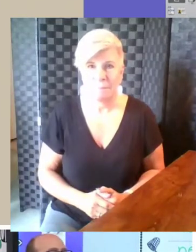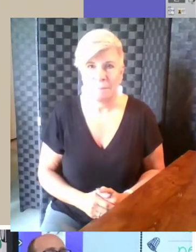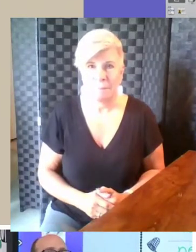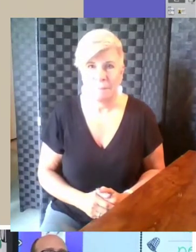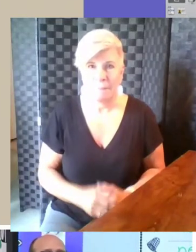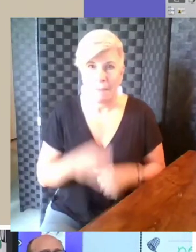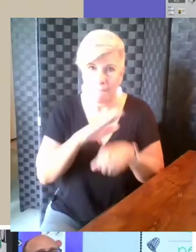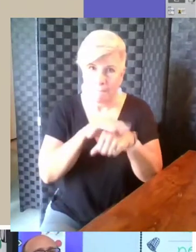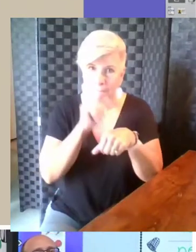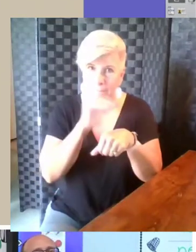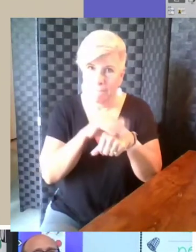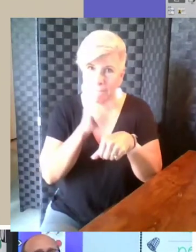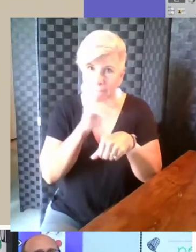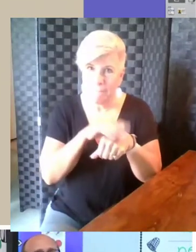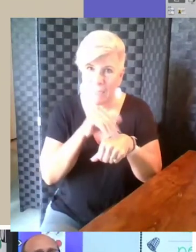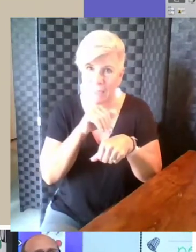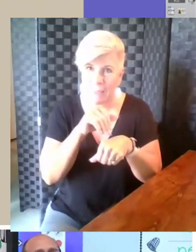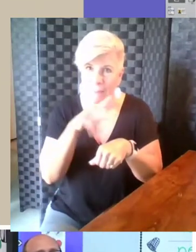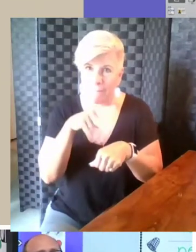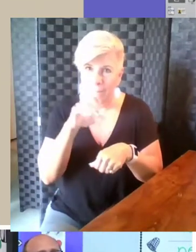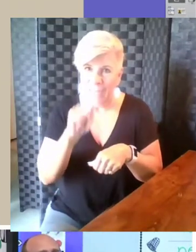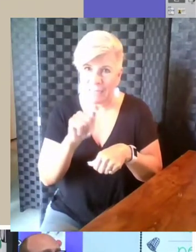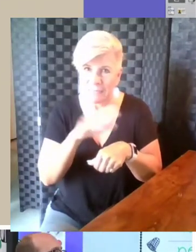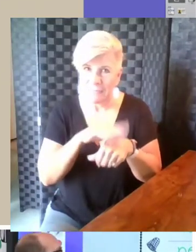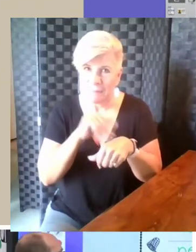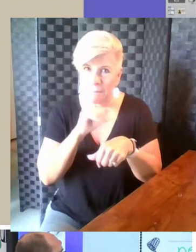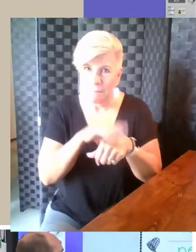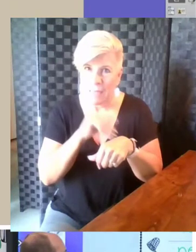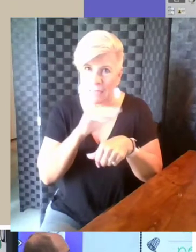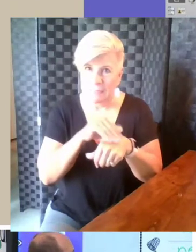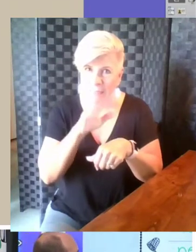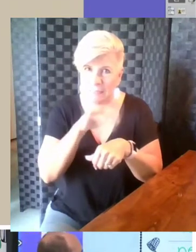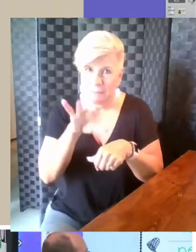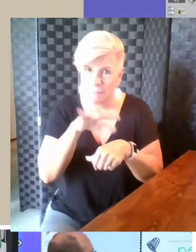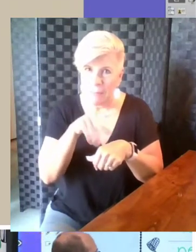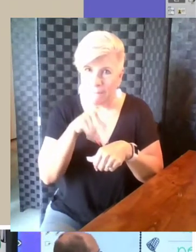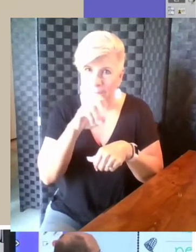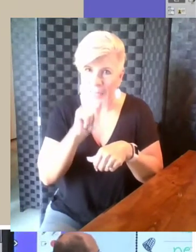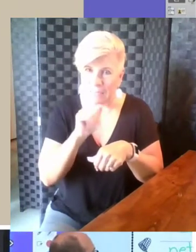Here's a pet. Spell pet.